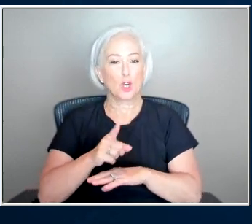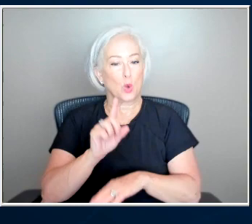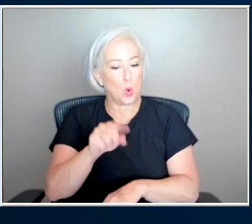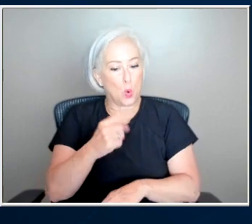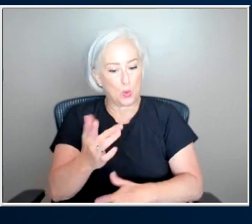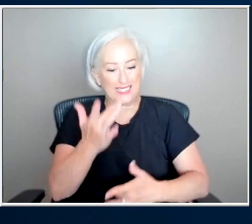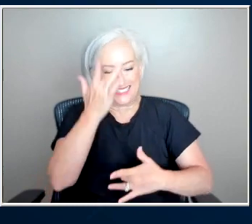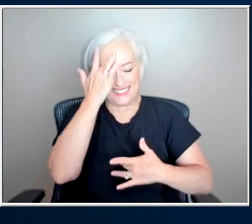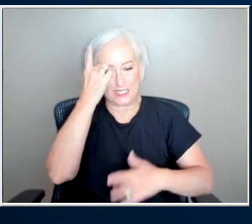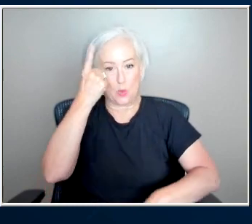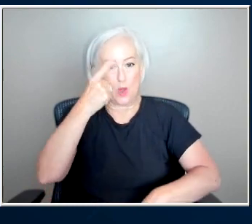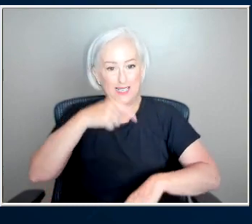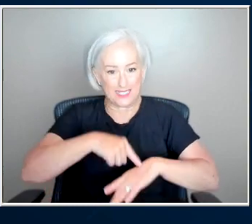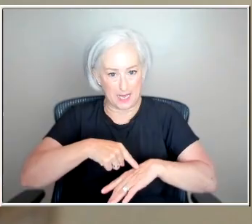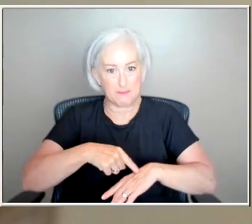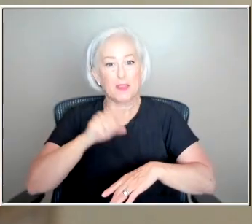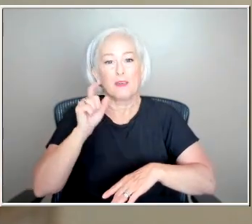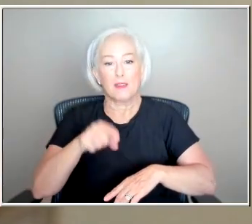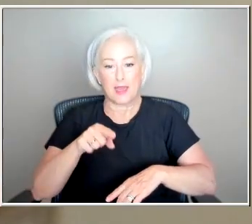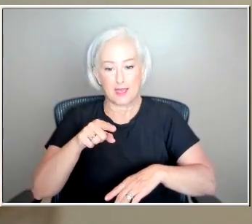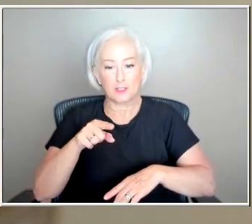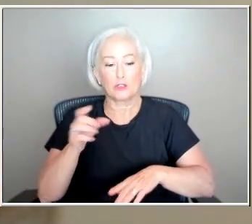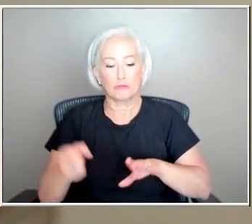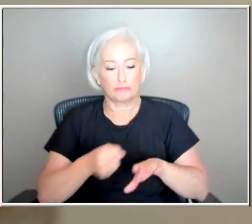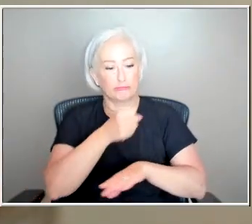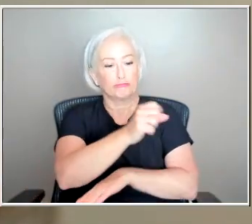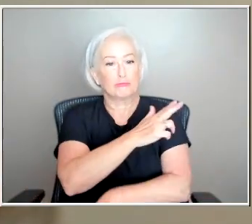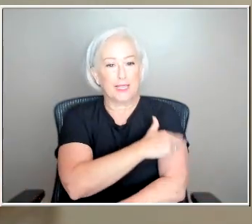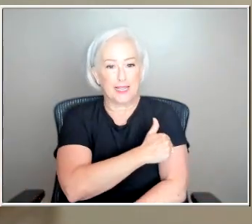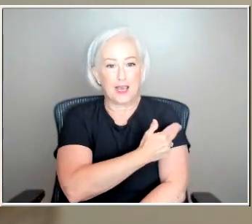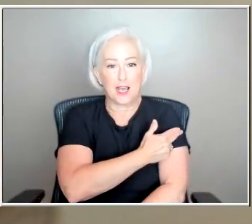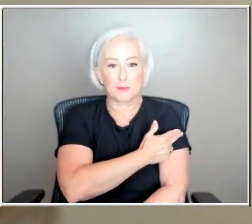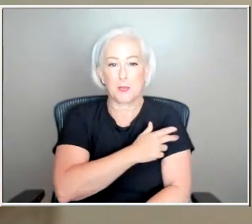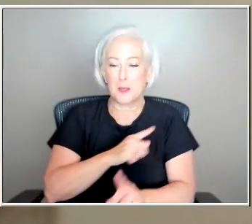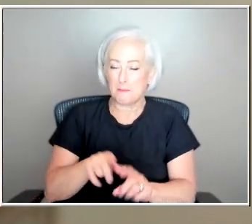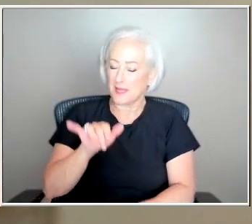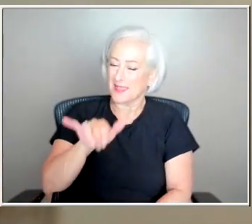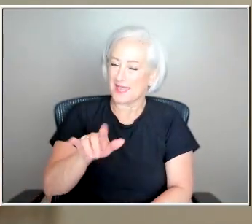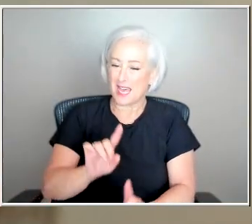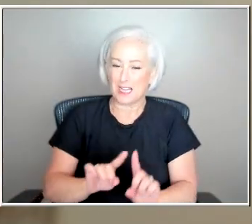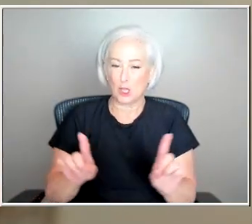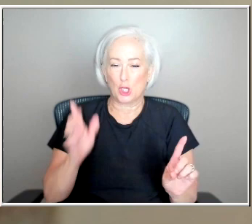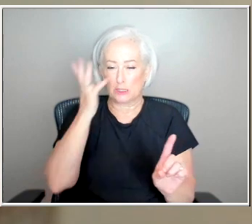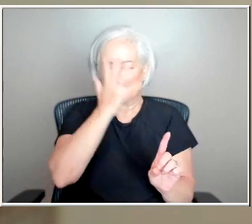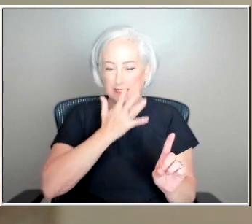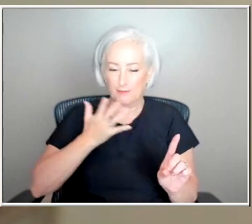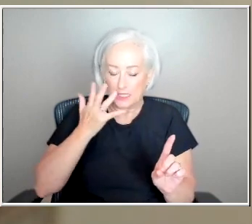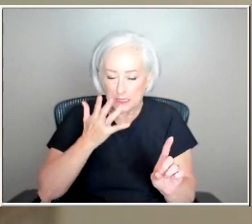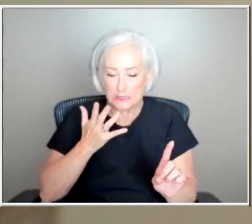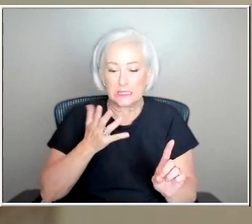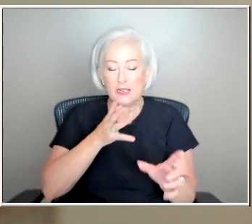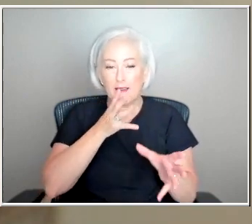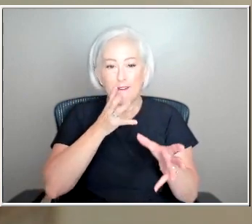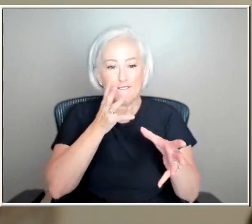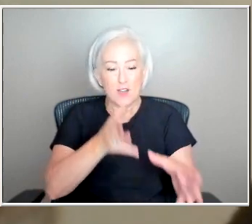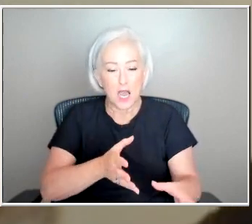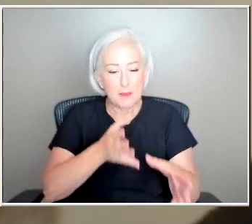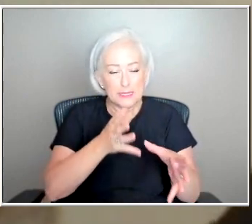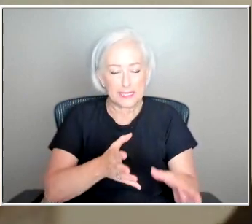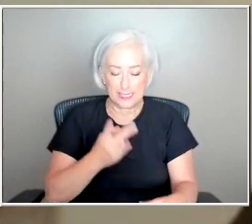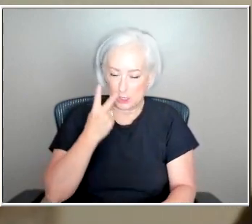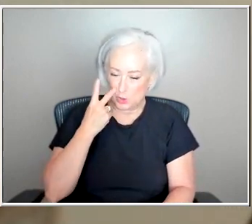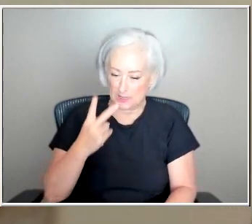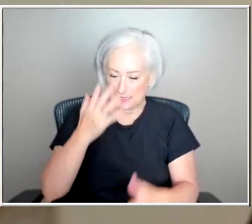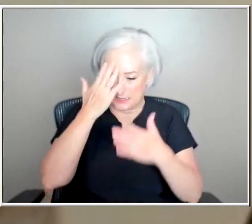require hospitalization. But this was just different. She started to vomit and was obviously in pain and not feeling good. And then her whole